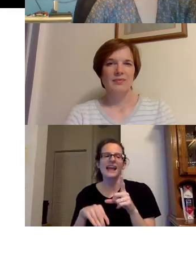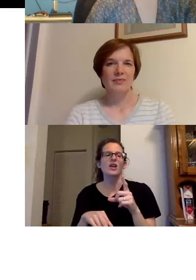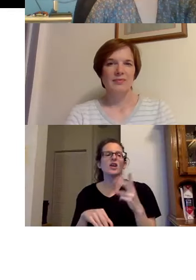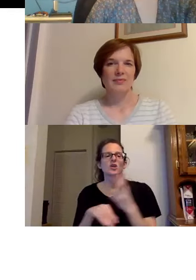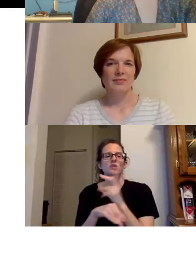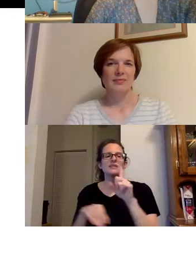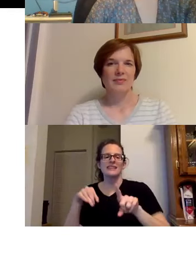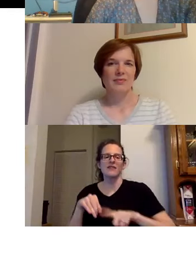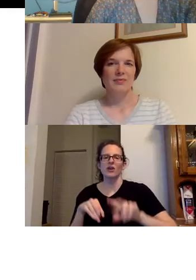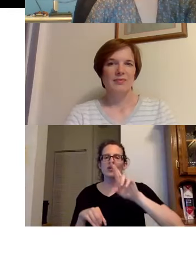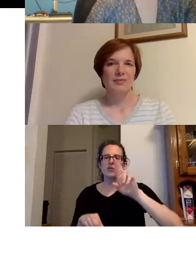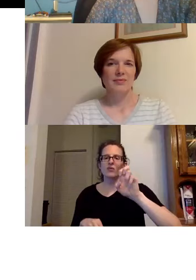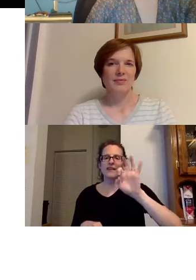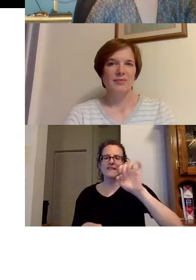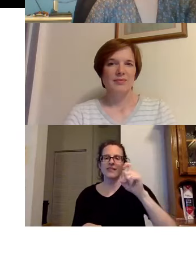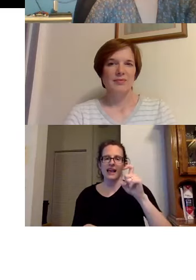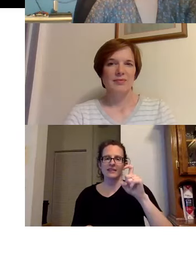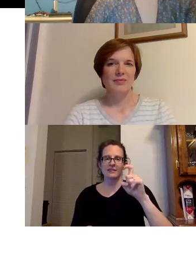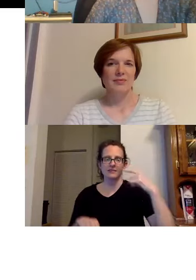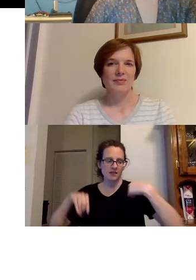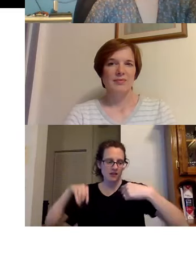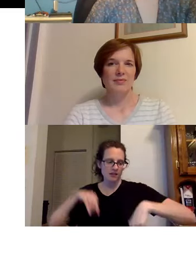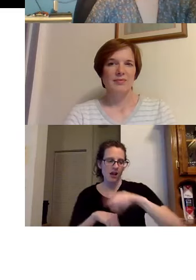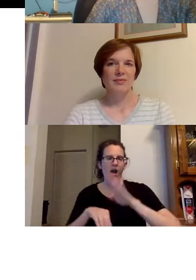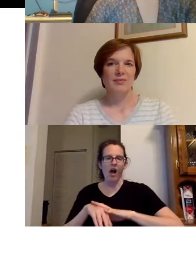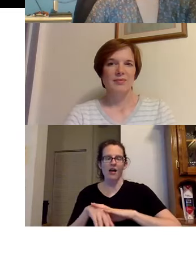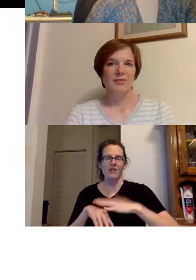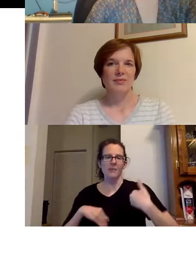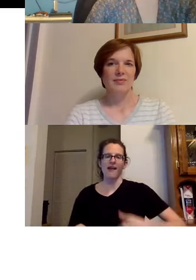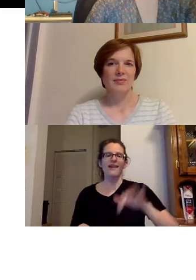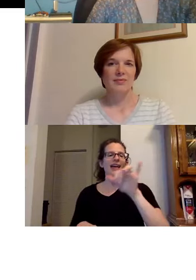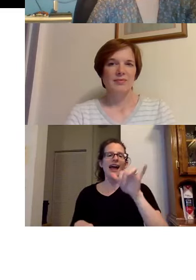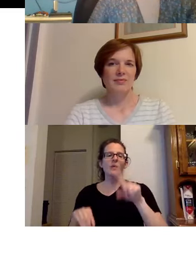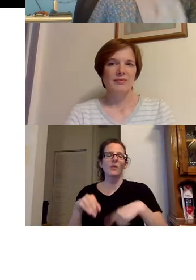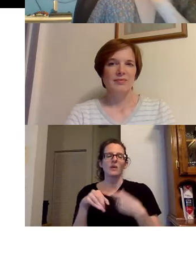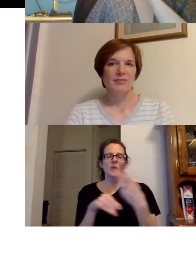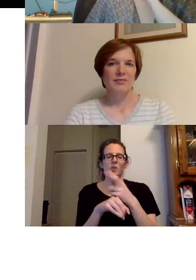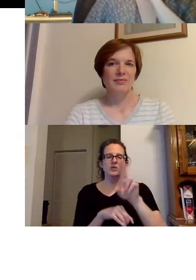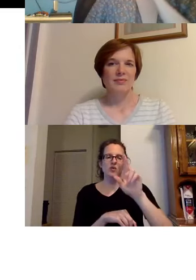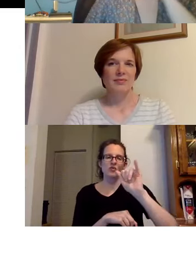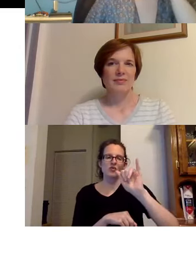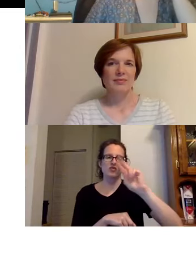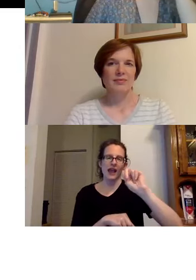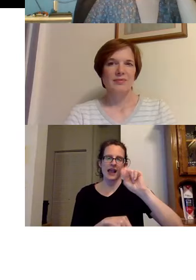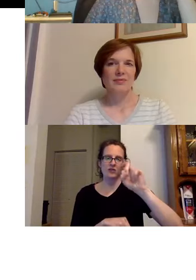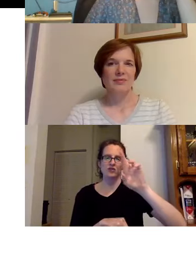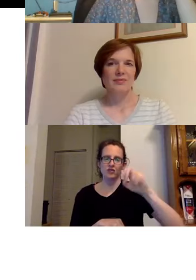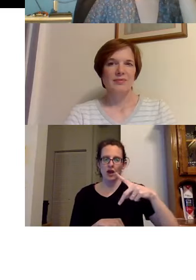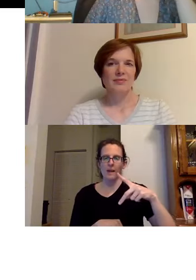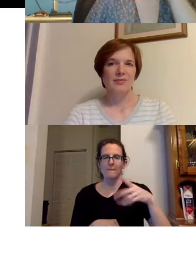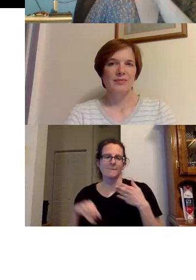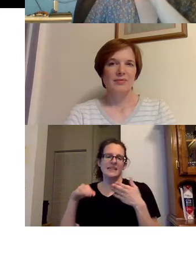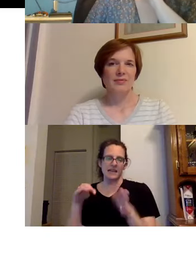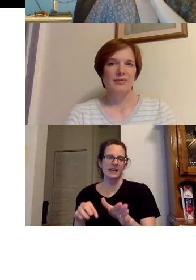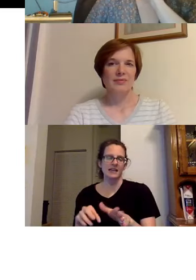the body. It's a technique we use a lot when we do raindrop technique. And when it comes to applying essential oils